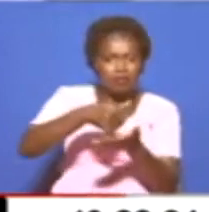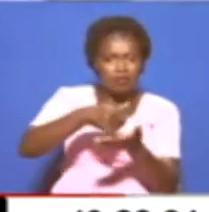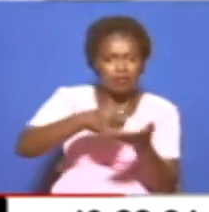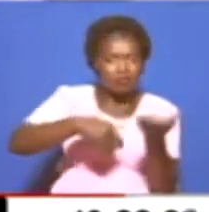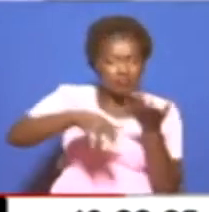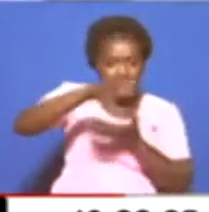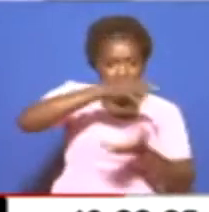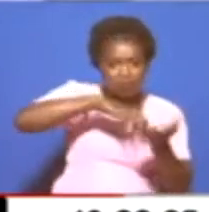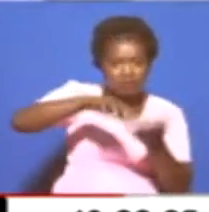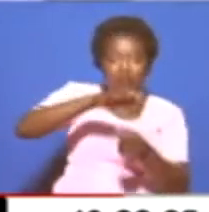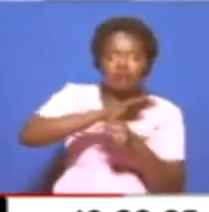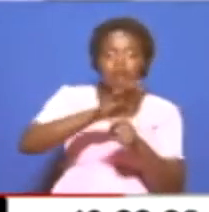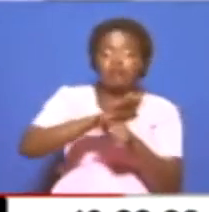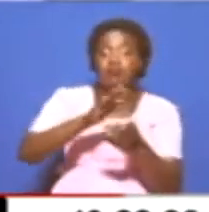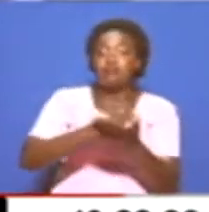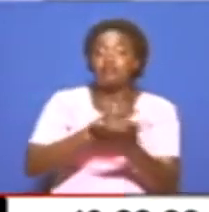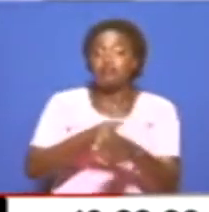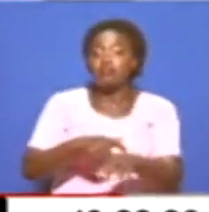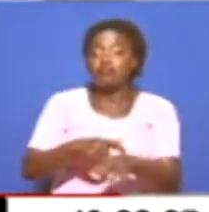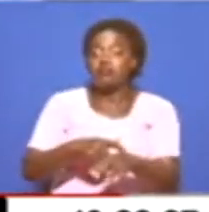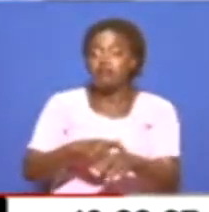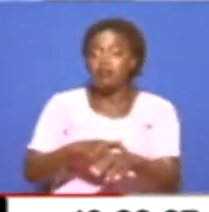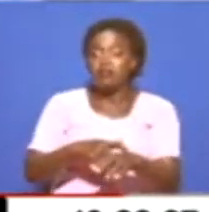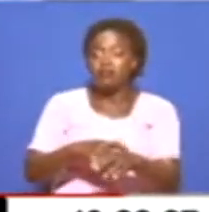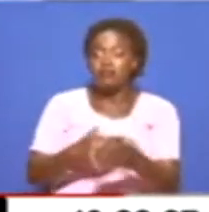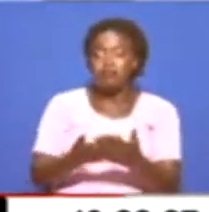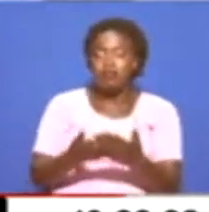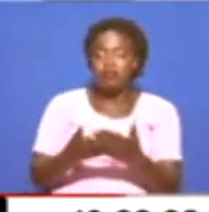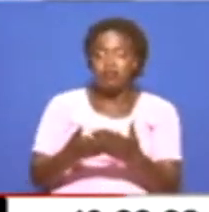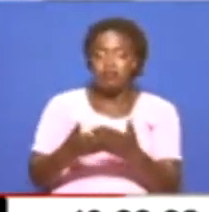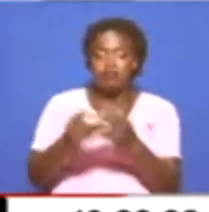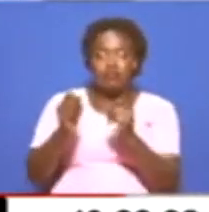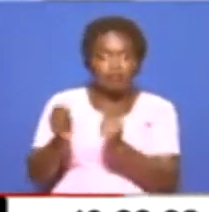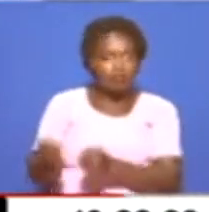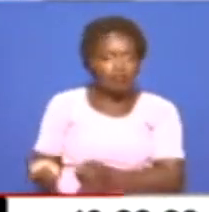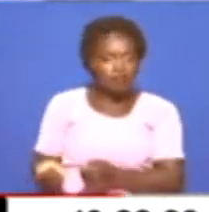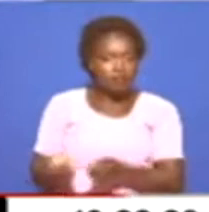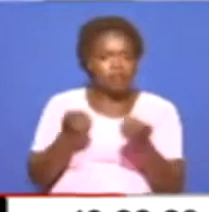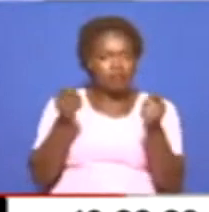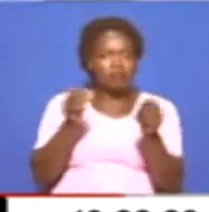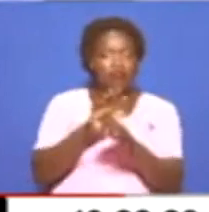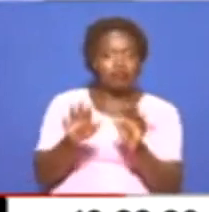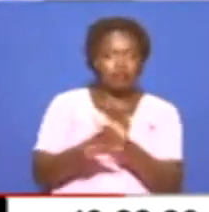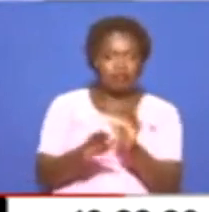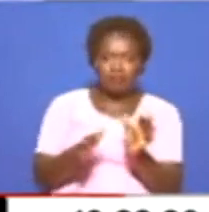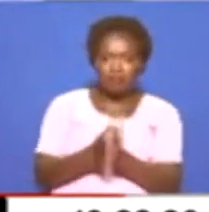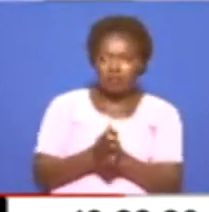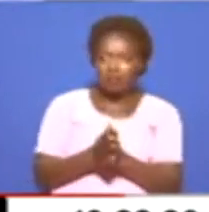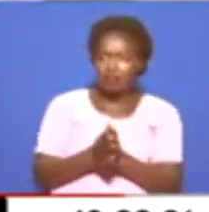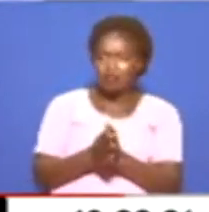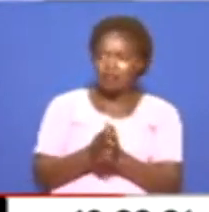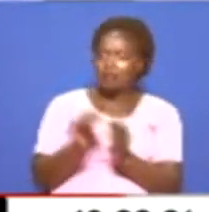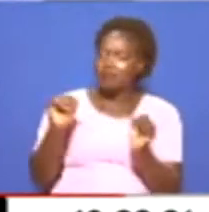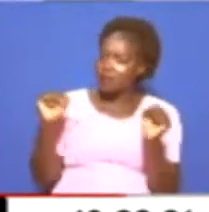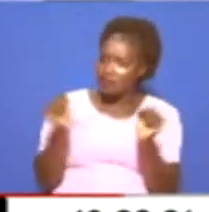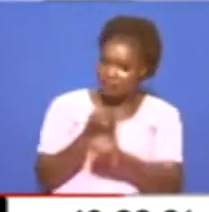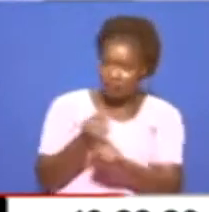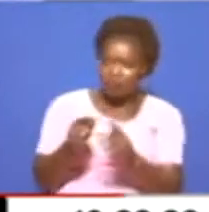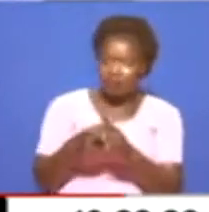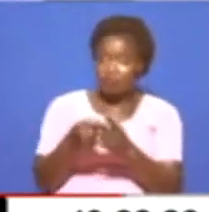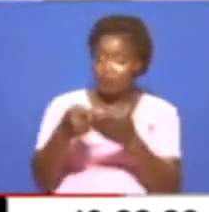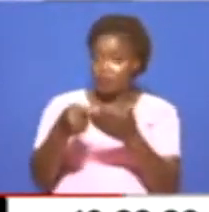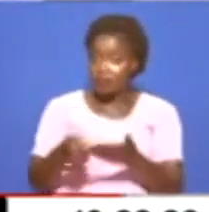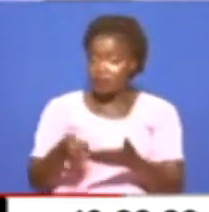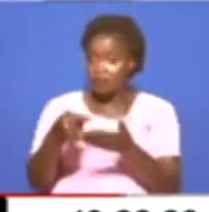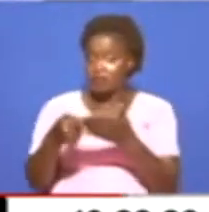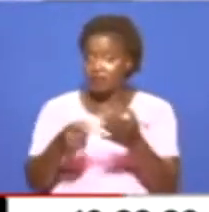that sometimes results to the throwing of the baby with the bathwater. So one cannot begin this discussion if, number